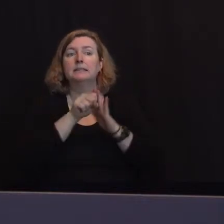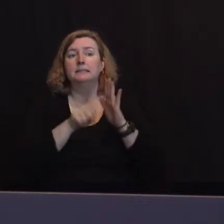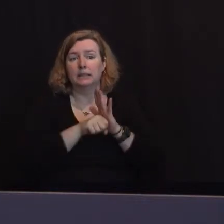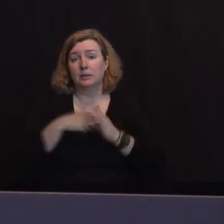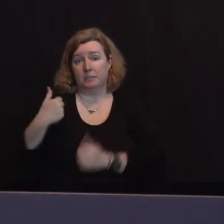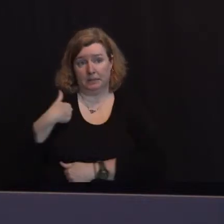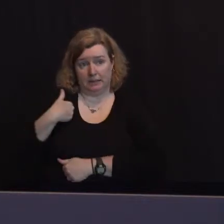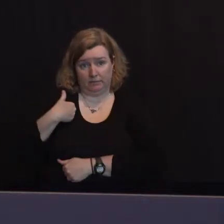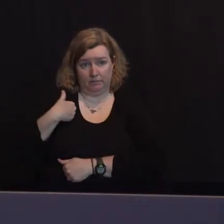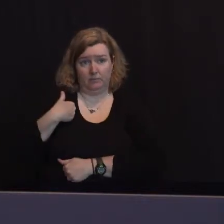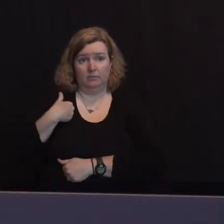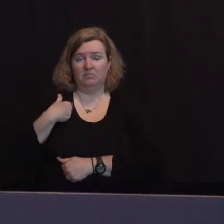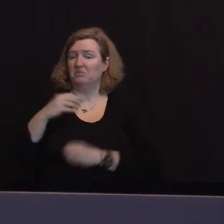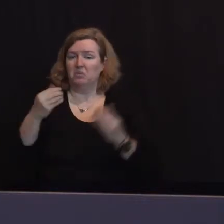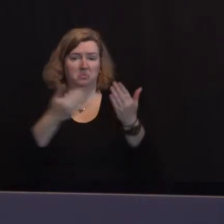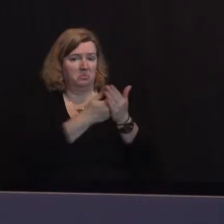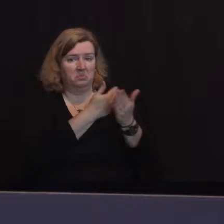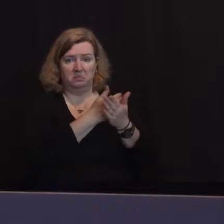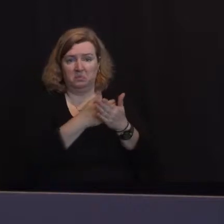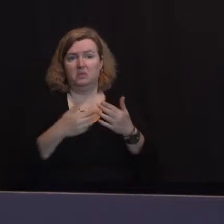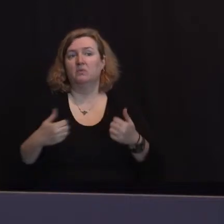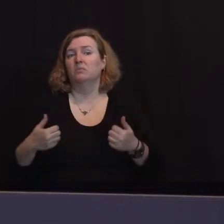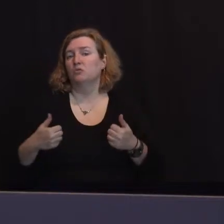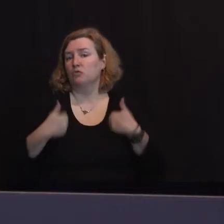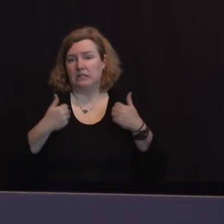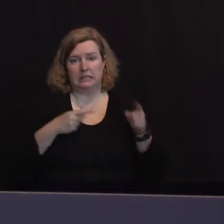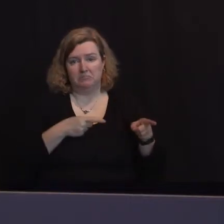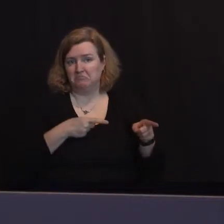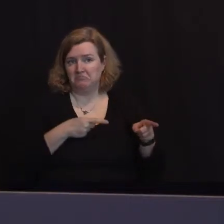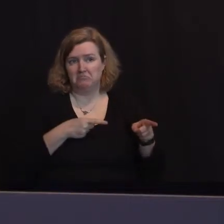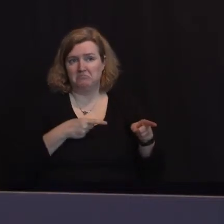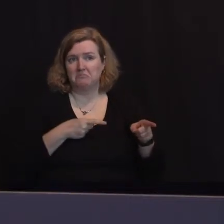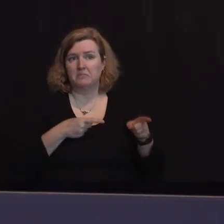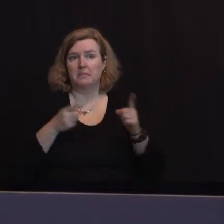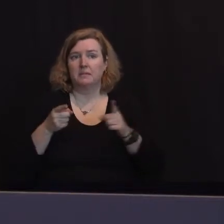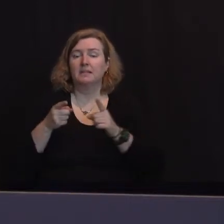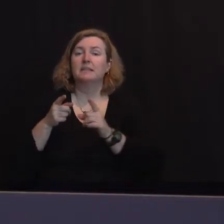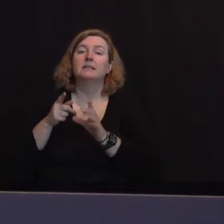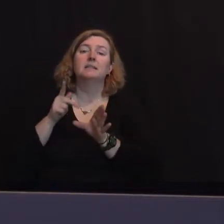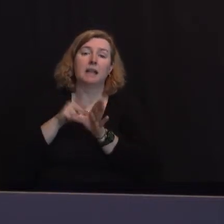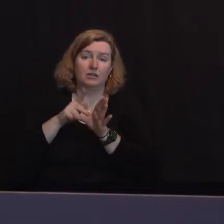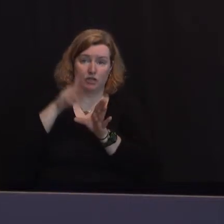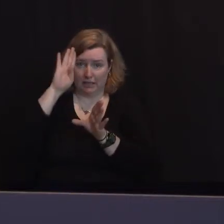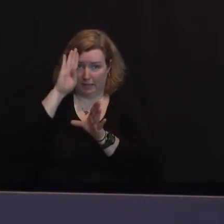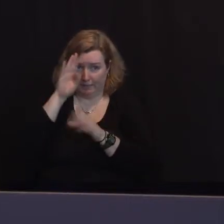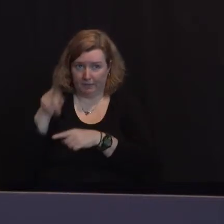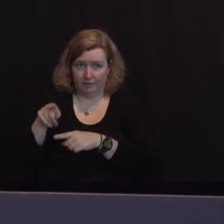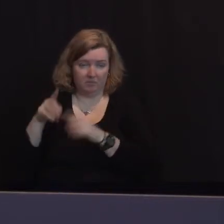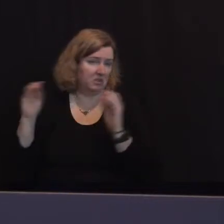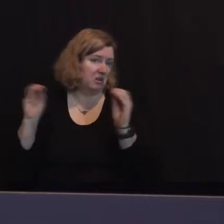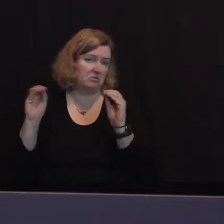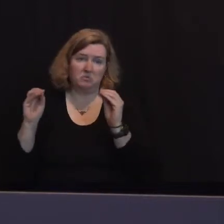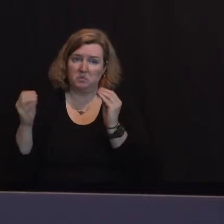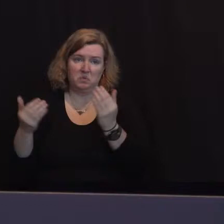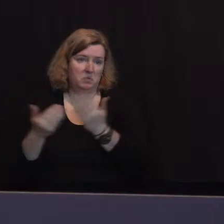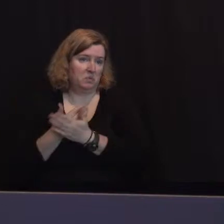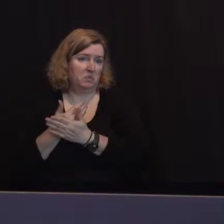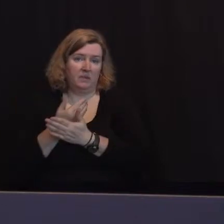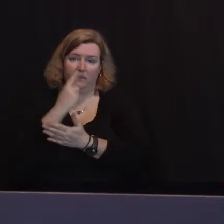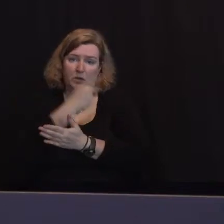among residents, and at the state psychiatric hospitals, there are no new cases among patients. For